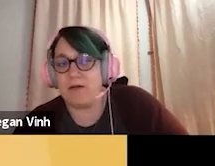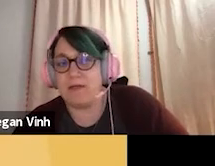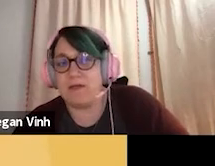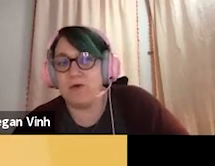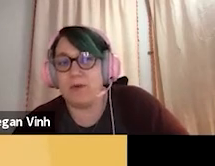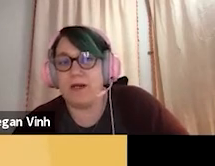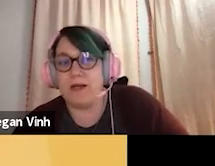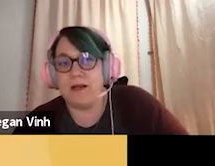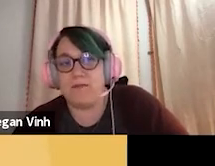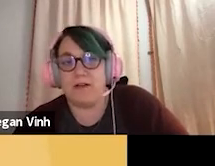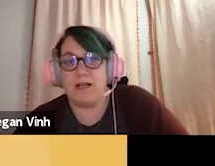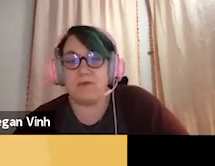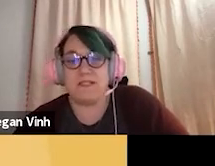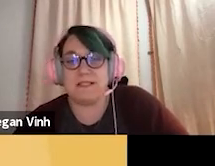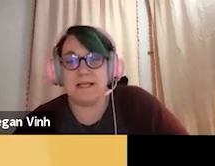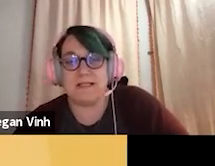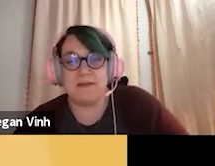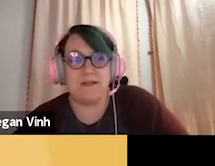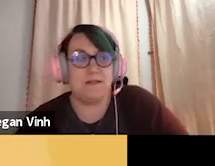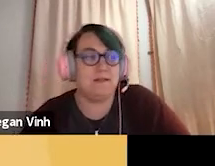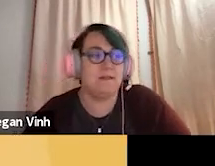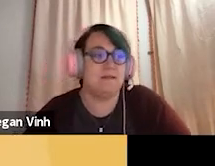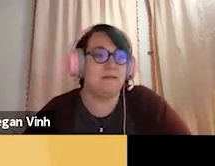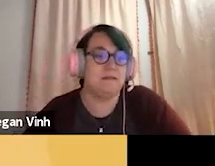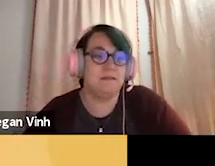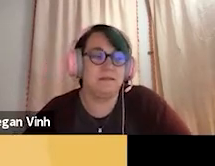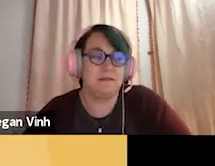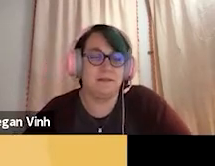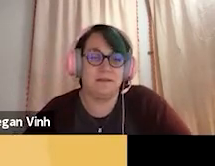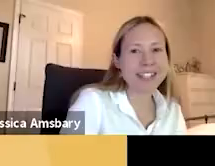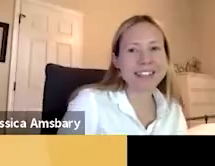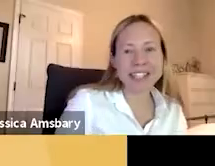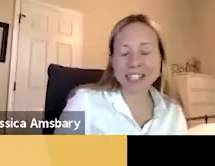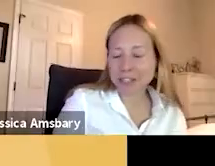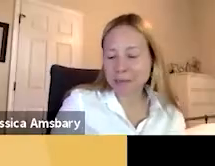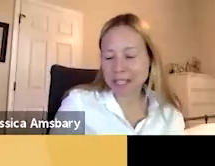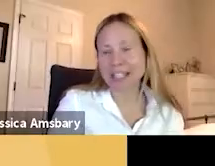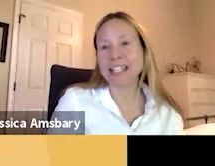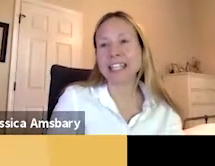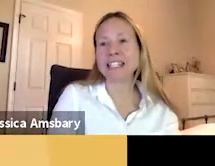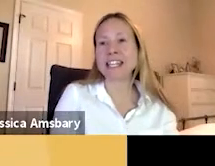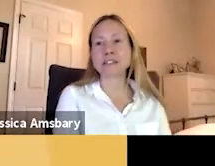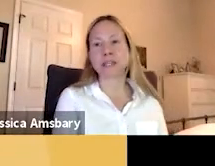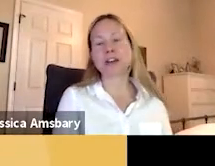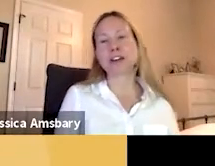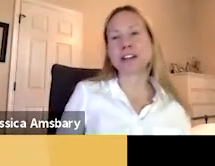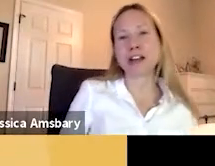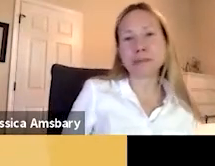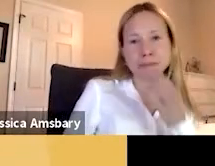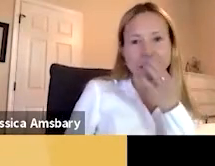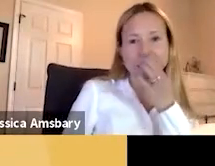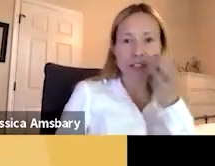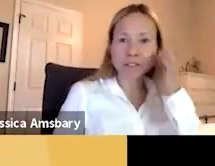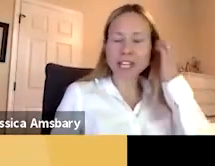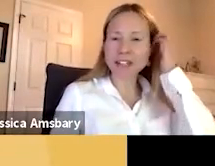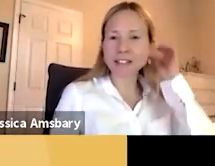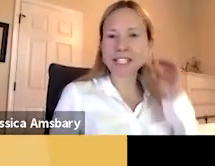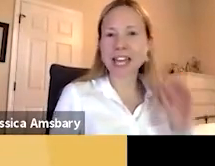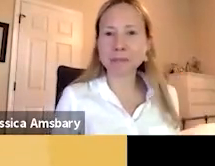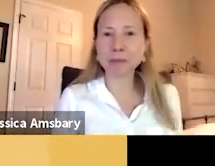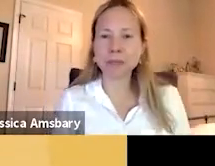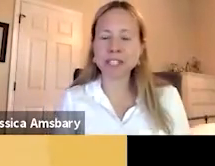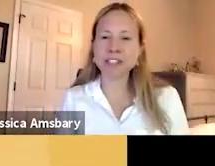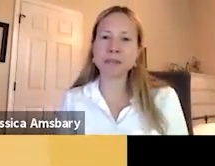about how it can be incorporated into everyday routines and activities. Great, thank you, Megan. And yes, we are a little tight